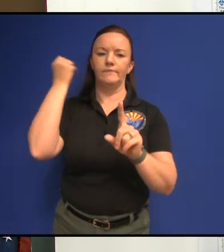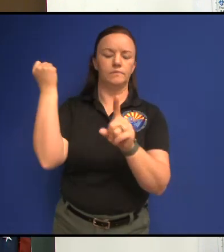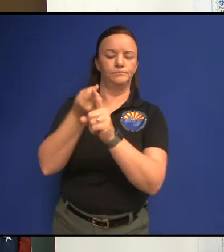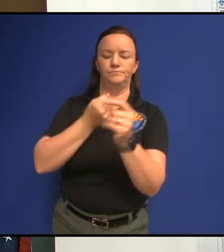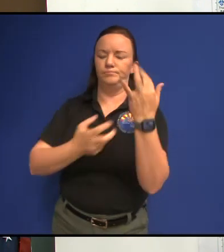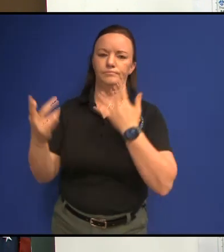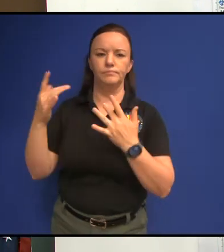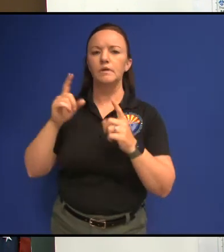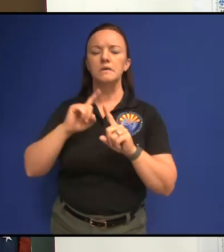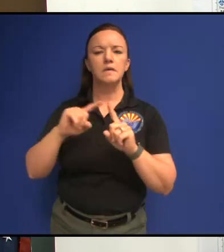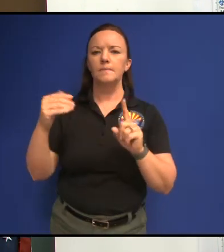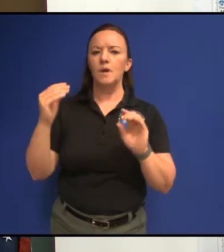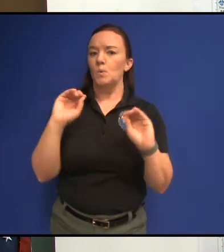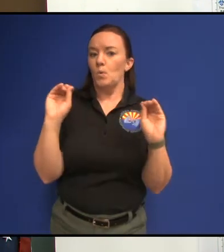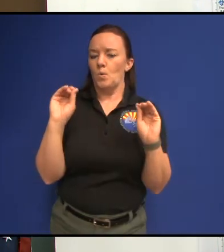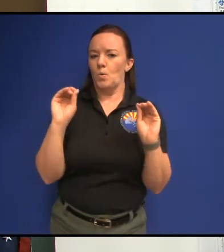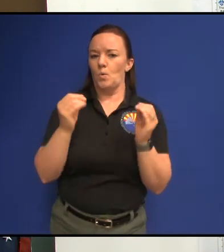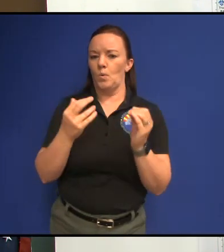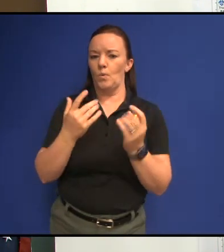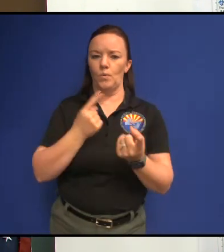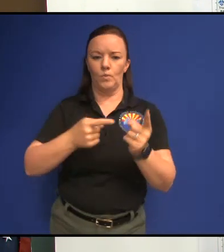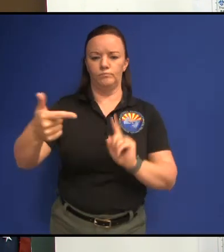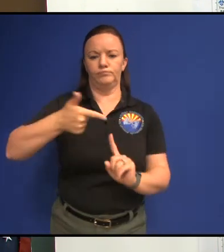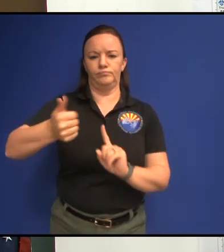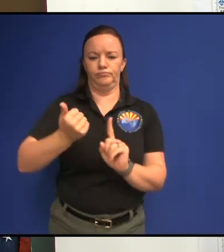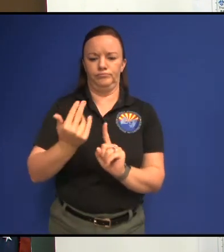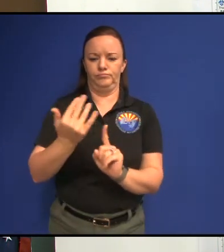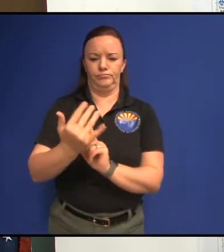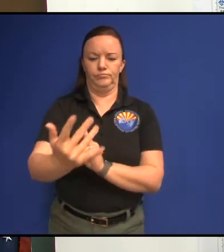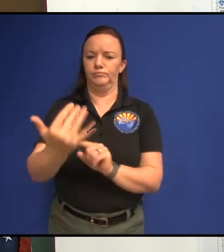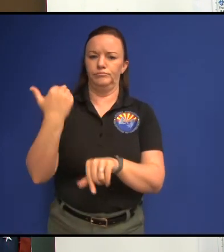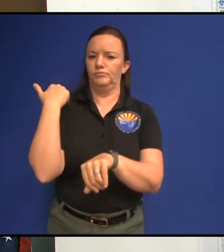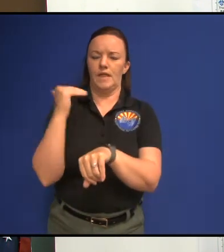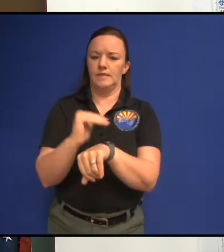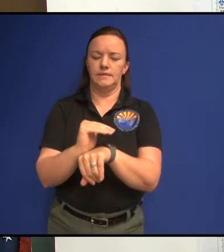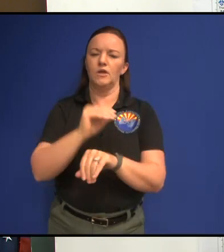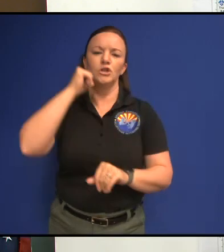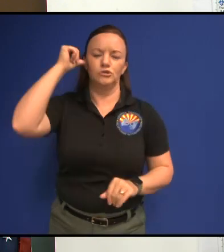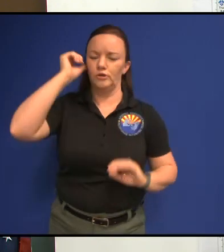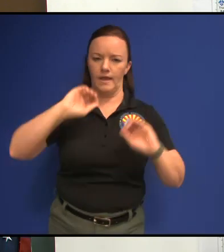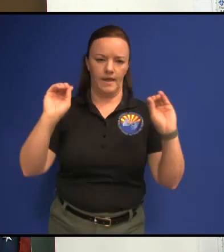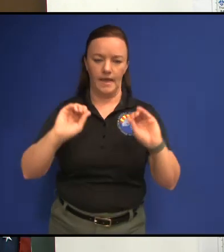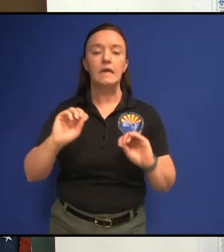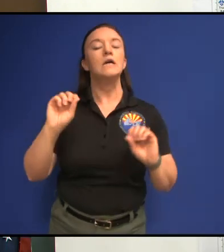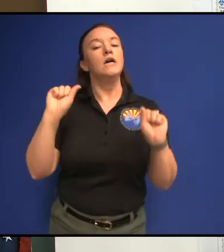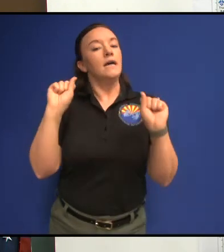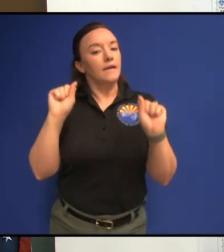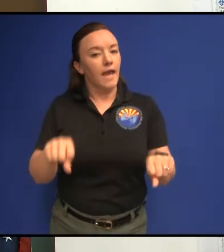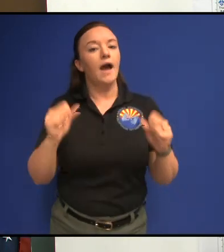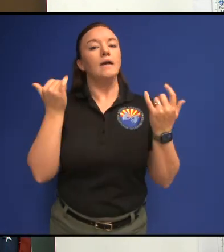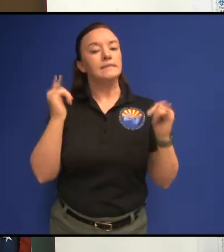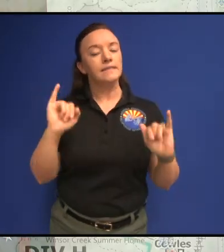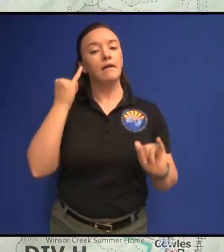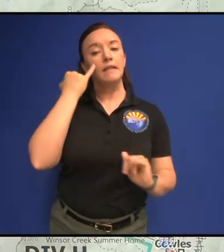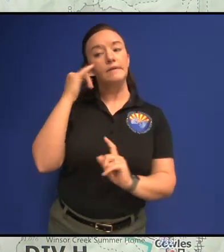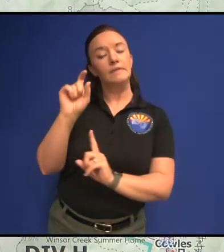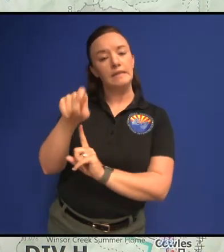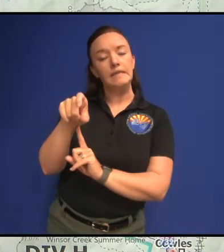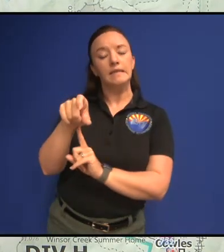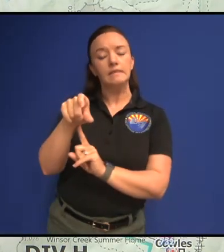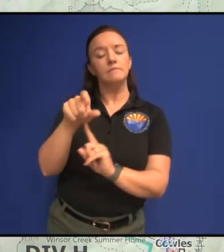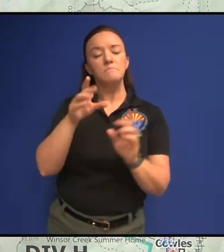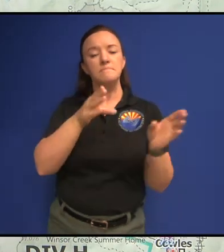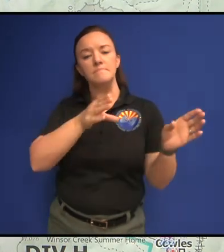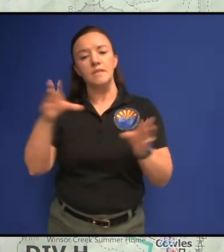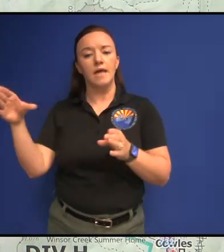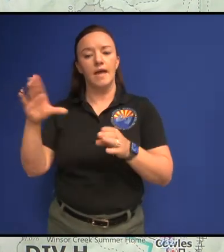did not do any firing along that line yesterday. It is still a tool that's available to us, and if necessary, we do have the